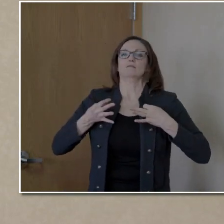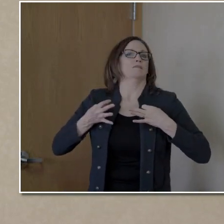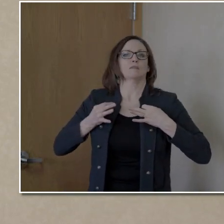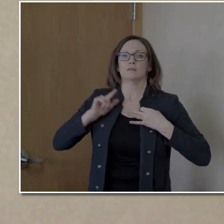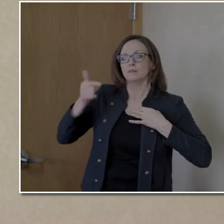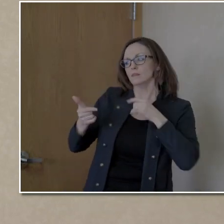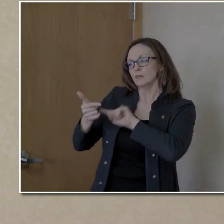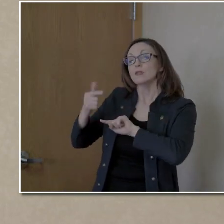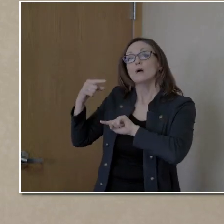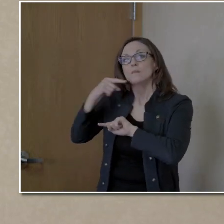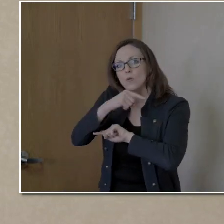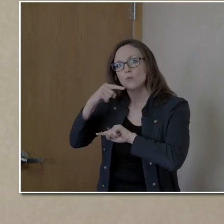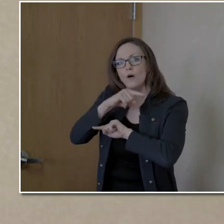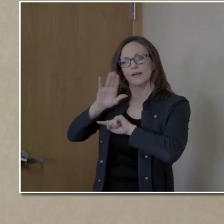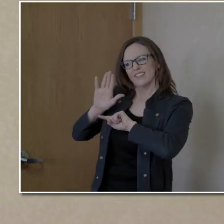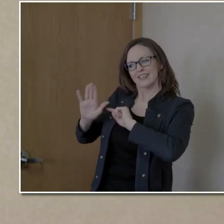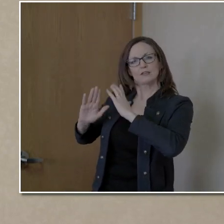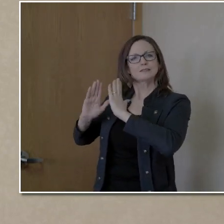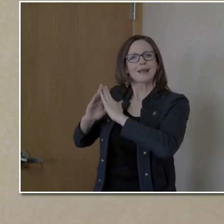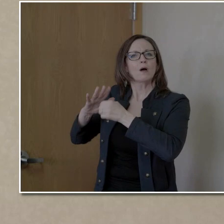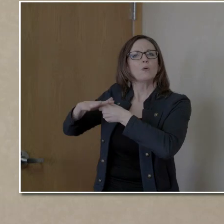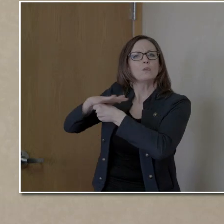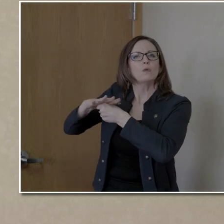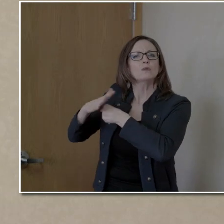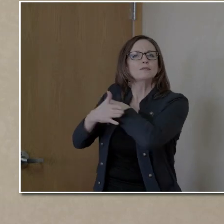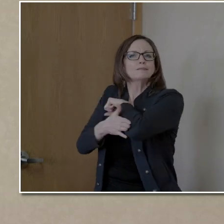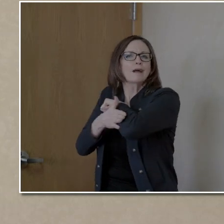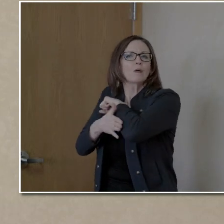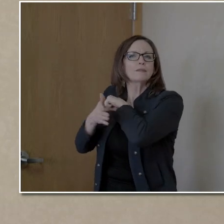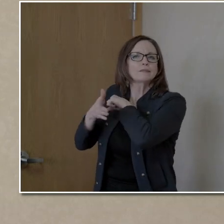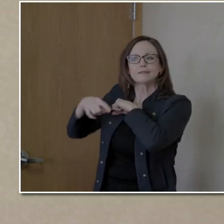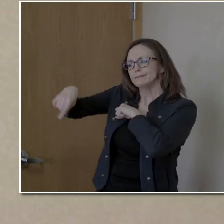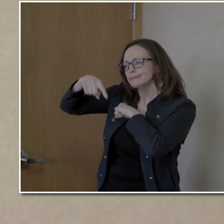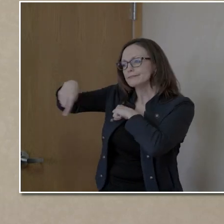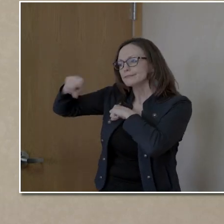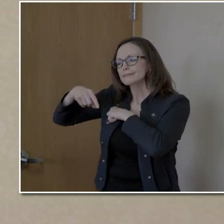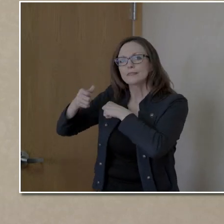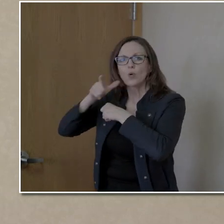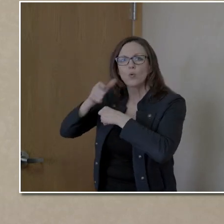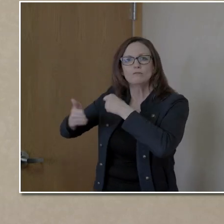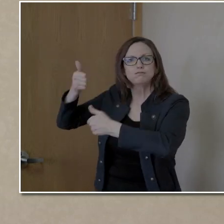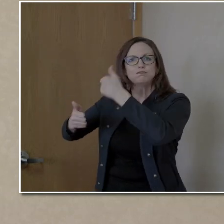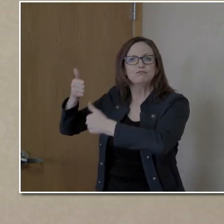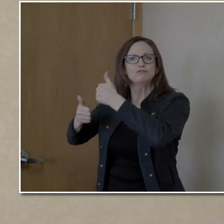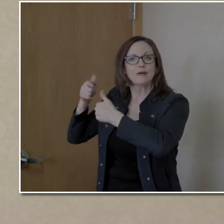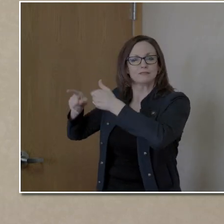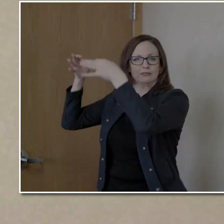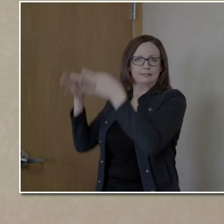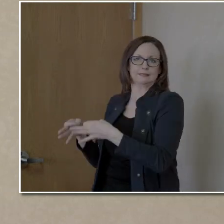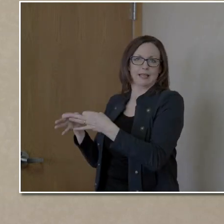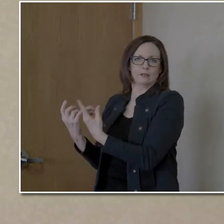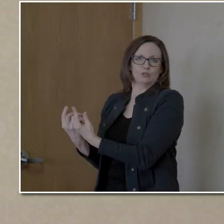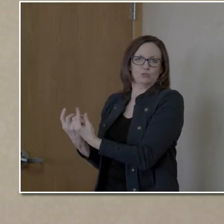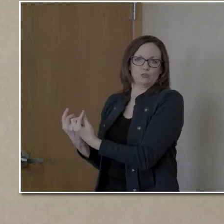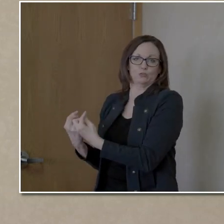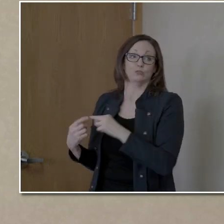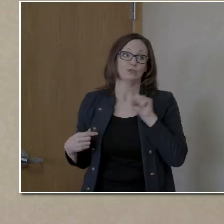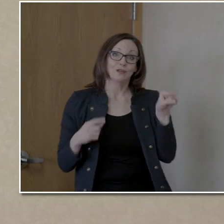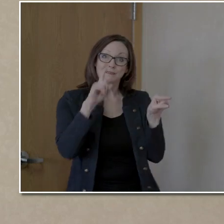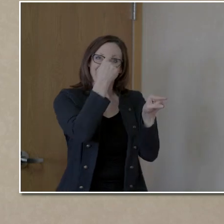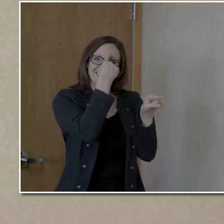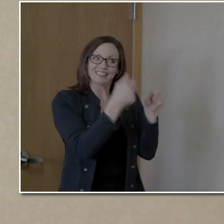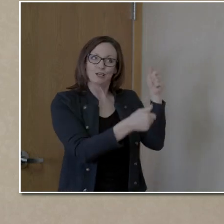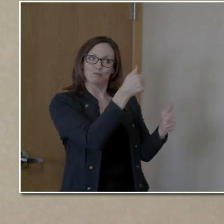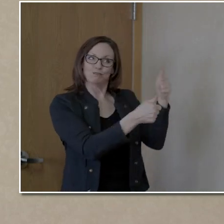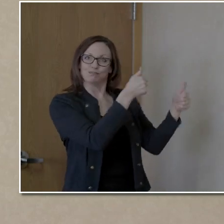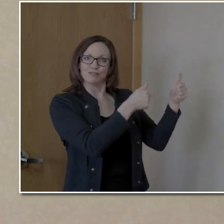across the state as they think about moving forward, especially as we start to open our